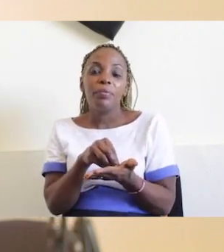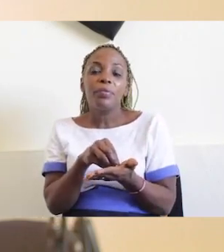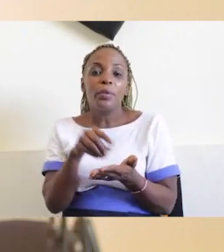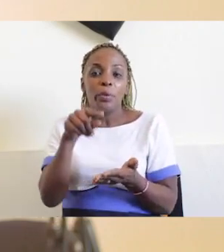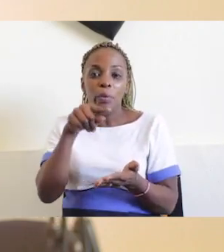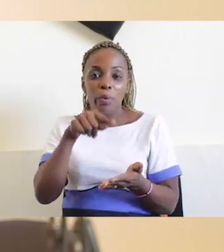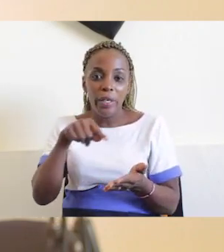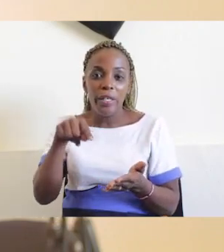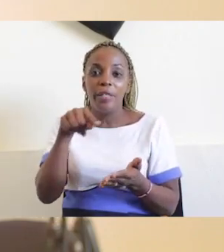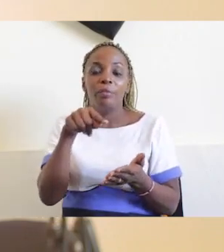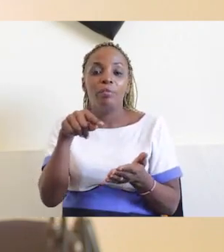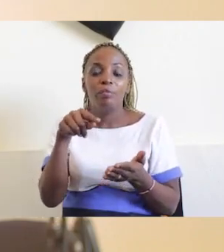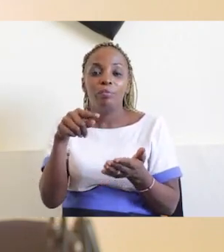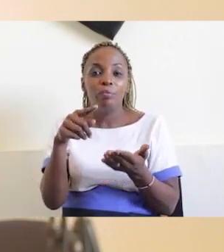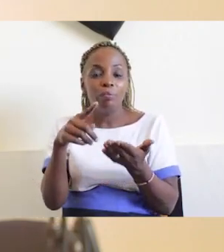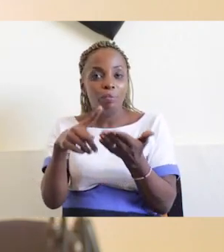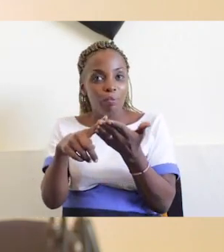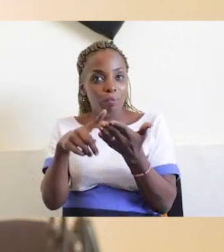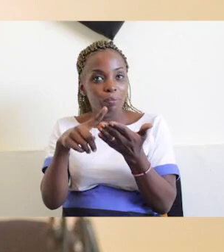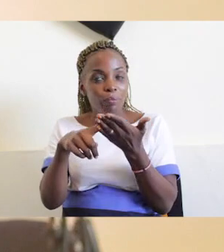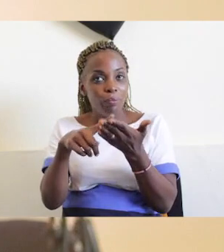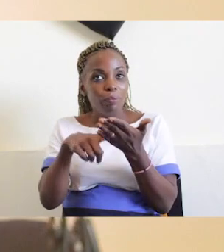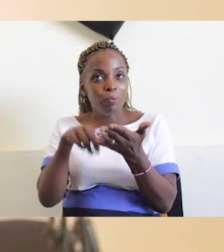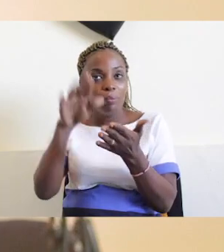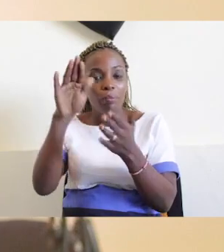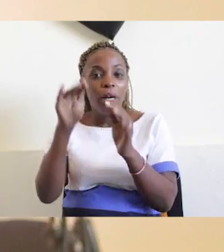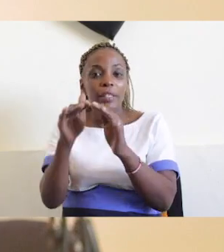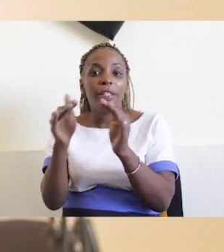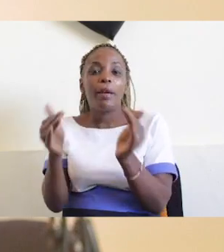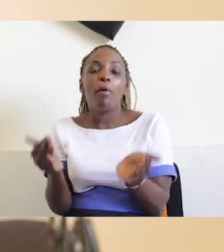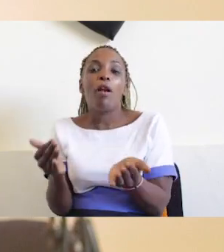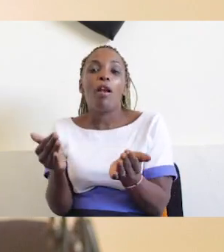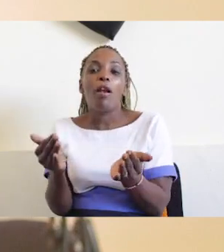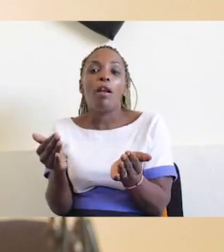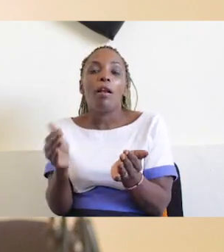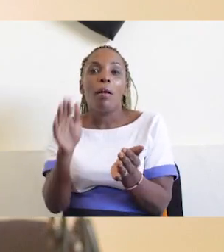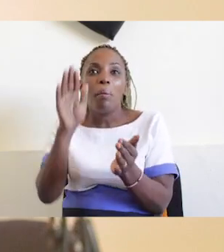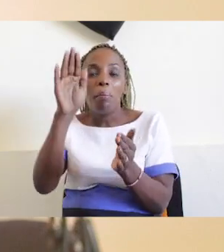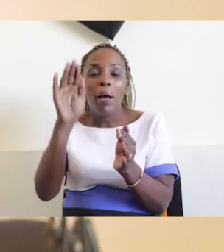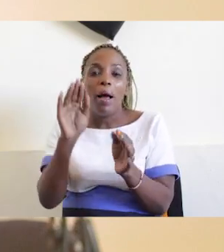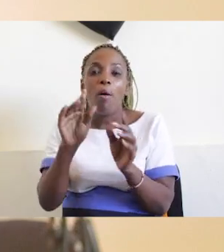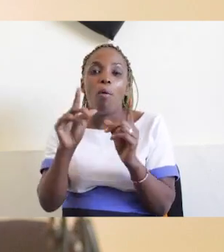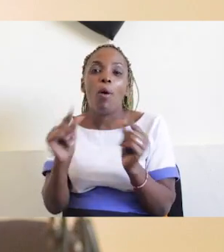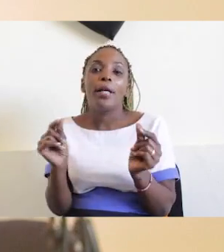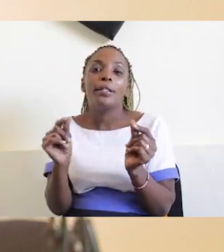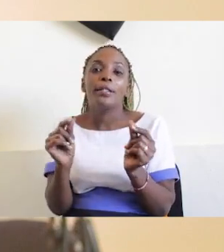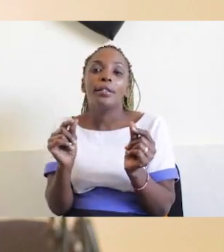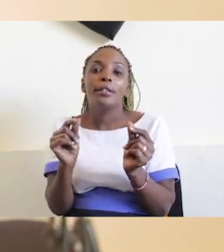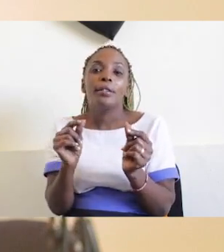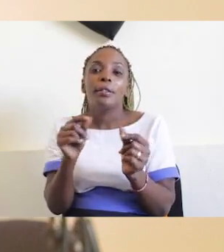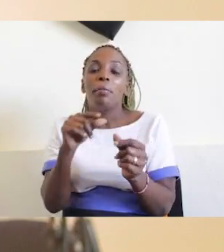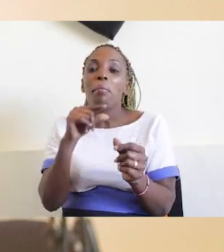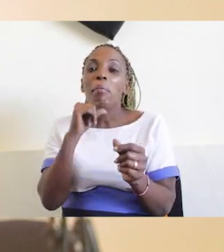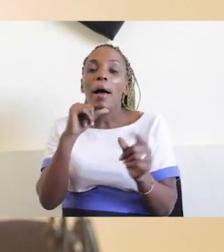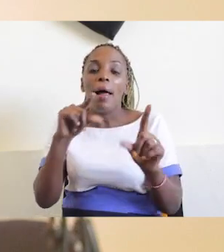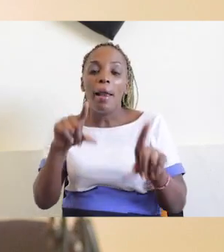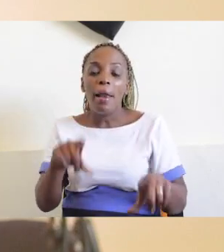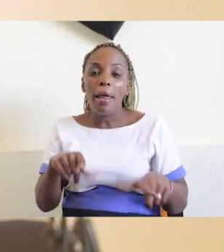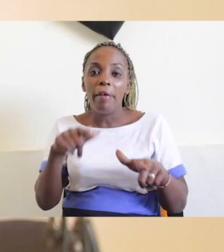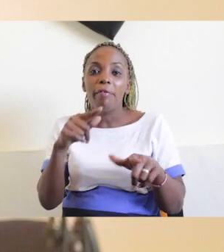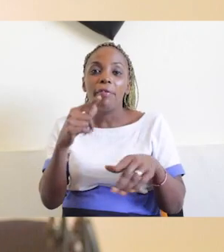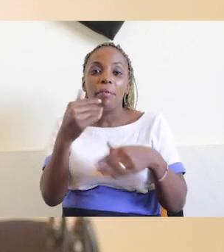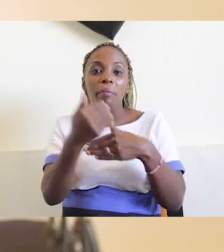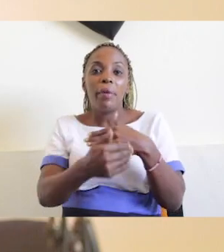may be able to partake from His table, from the table of His word. Man shall not live